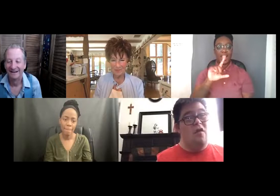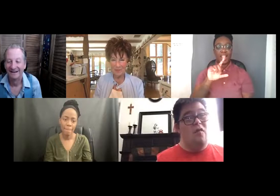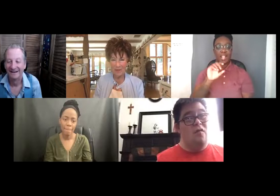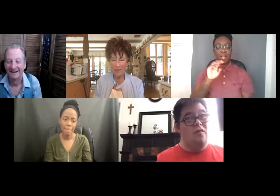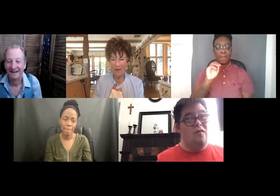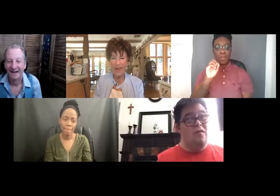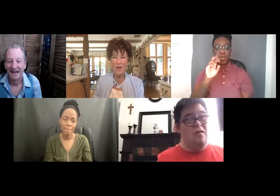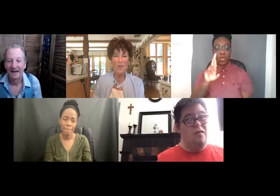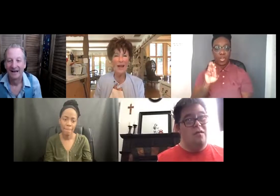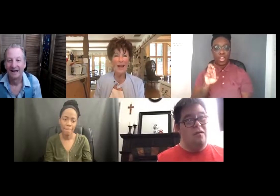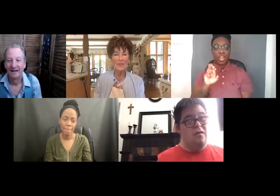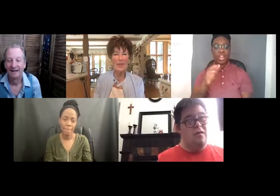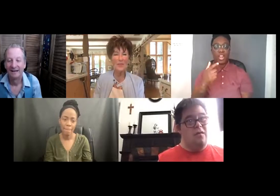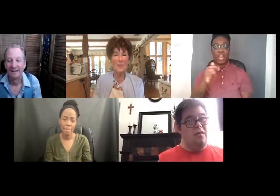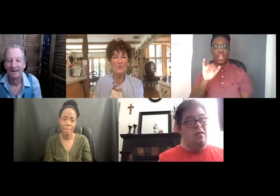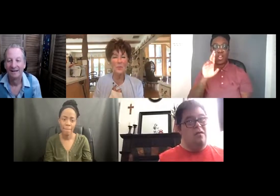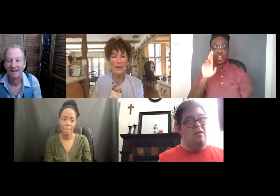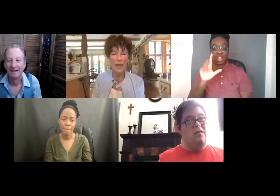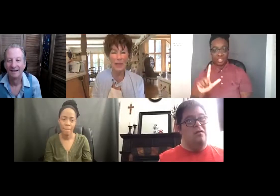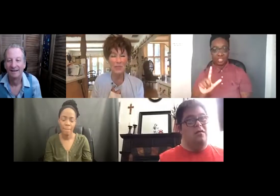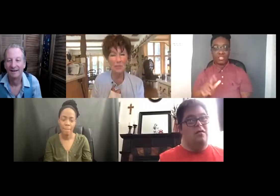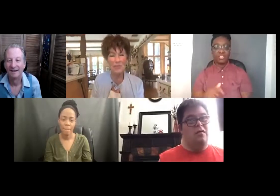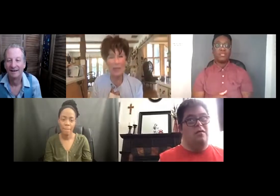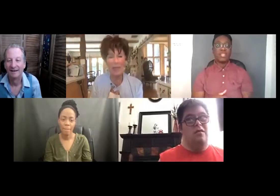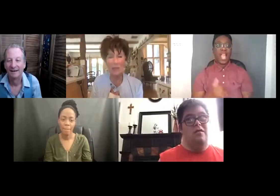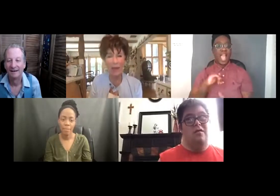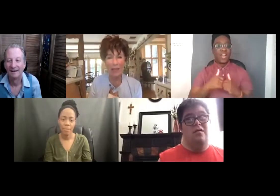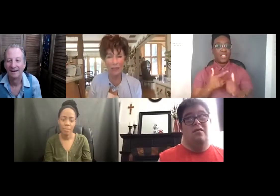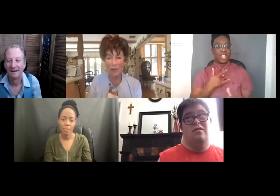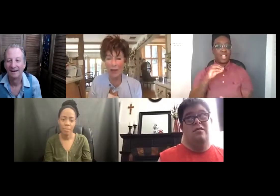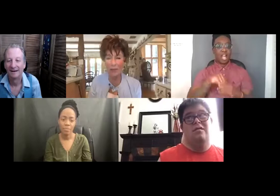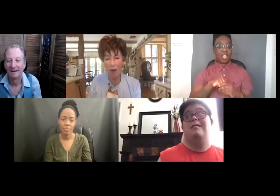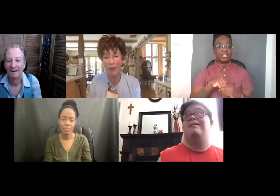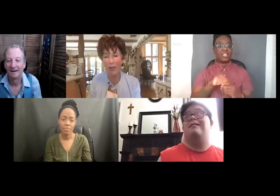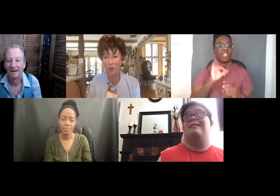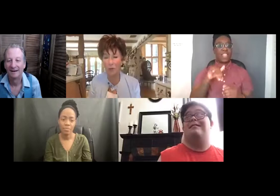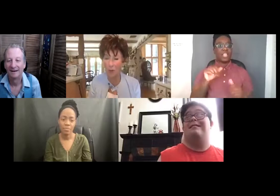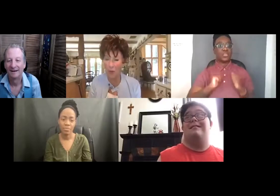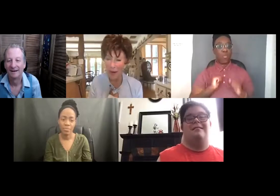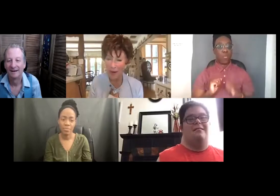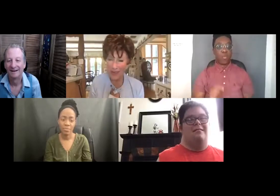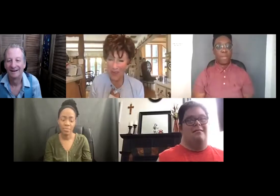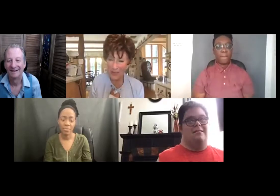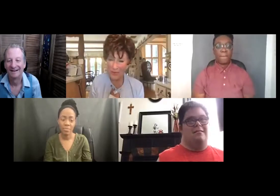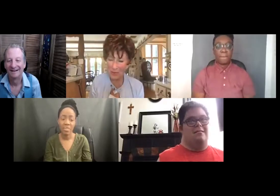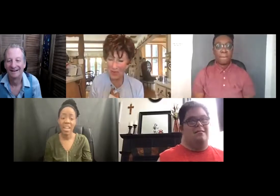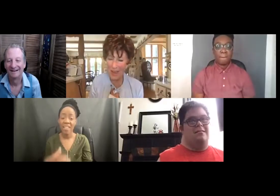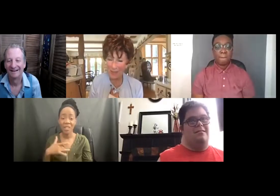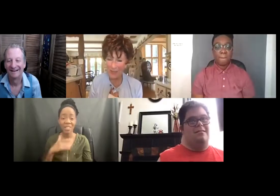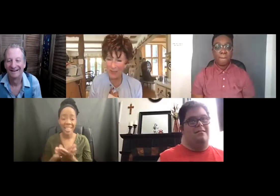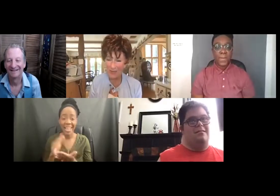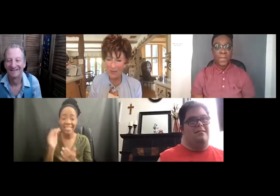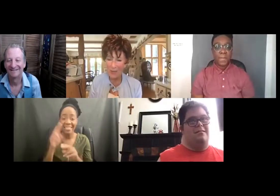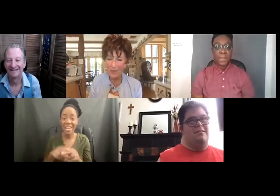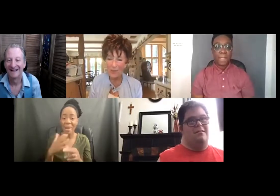the show? Well, it feels pretty nice to be sitting in my kitchen talking to you. Yes, pretty